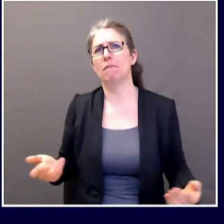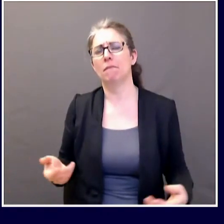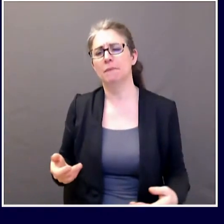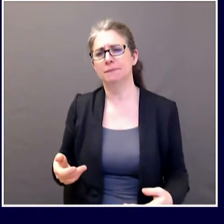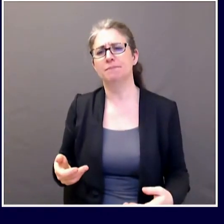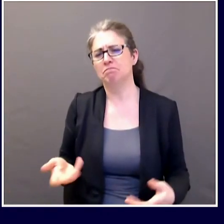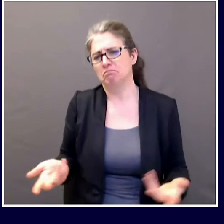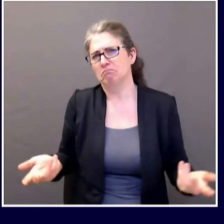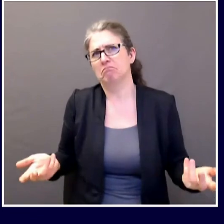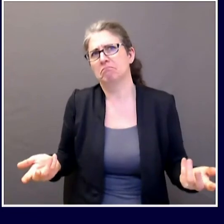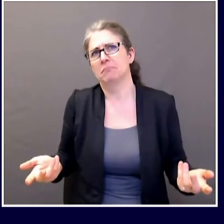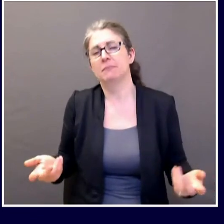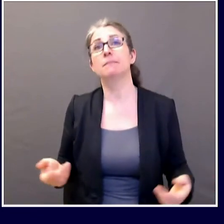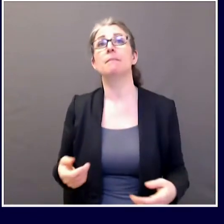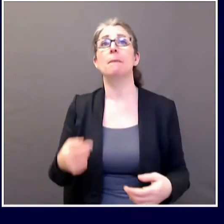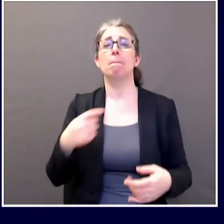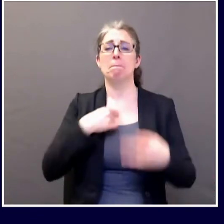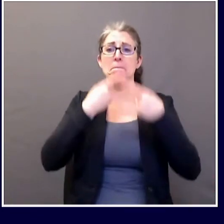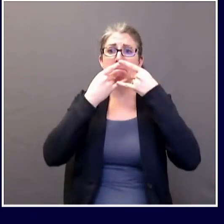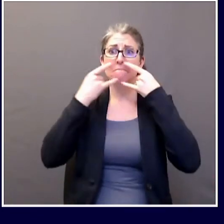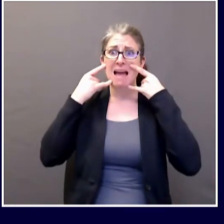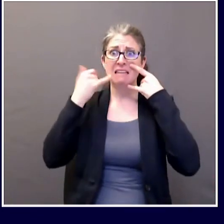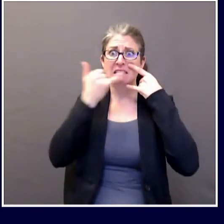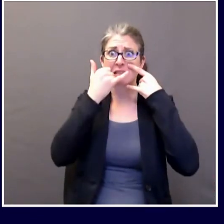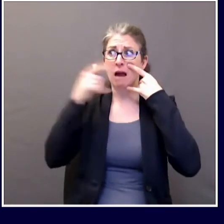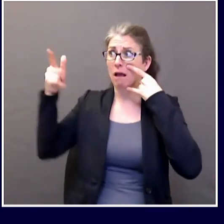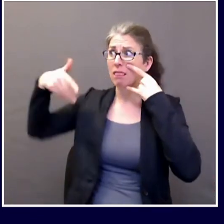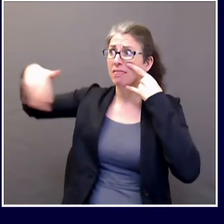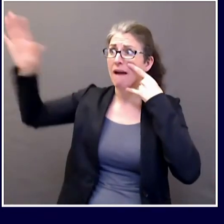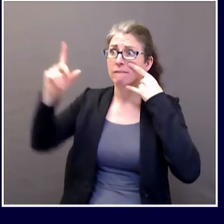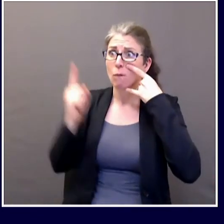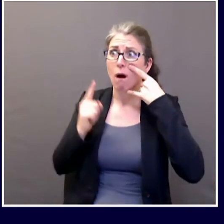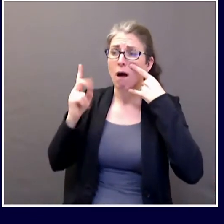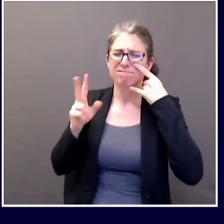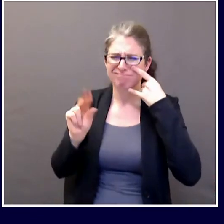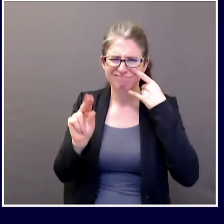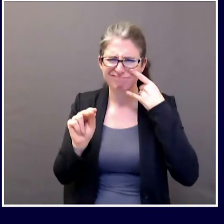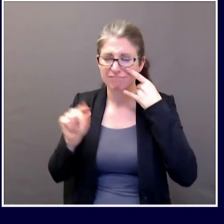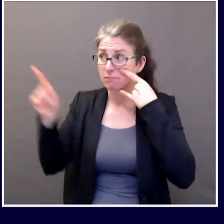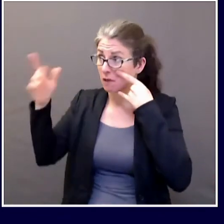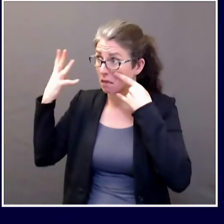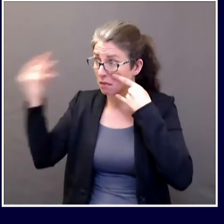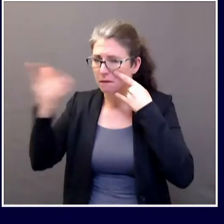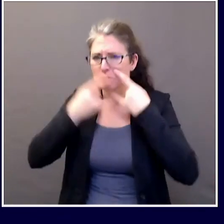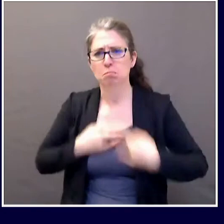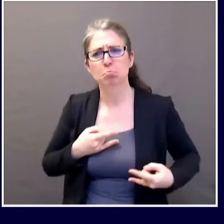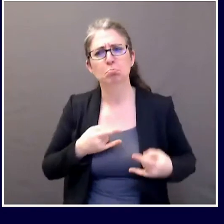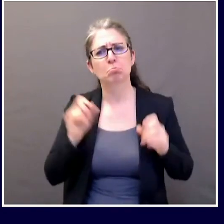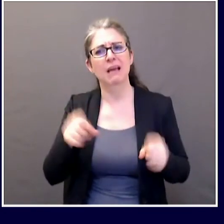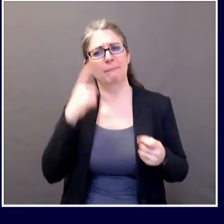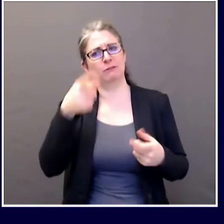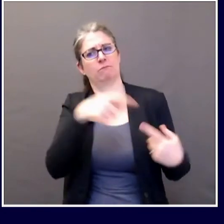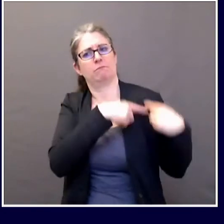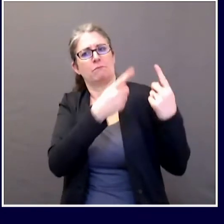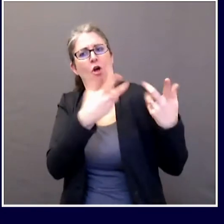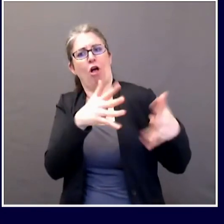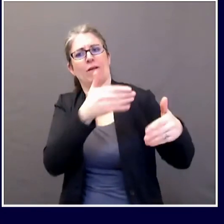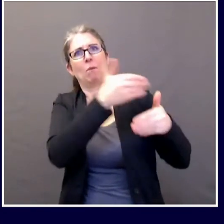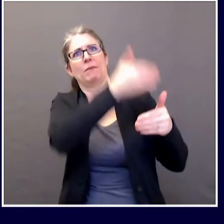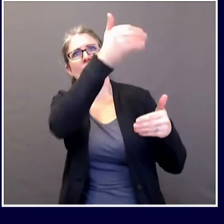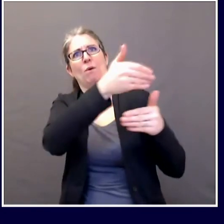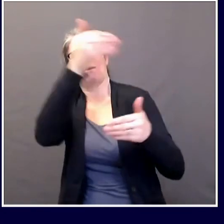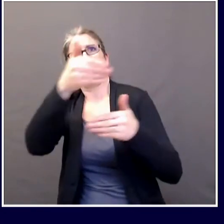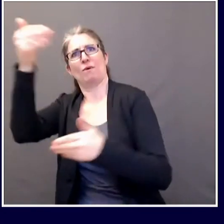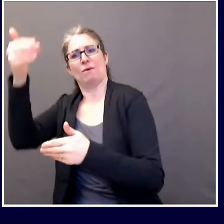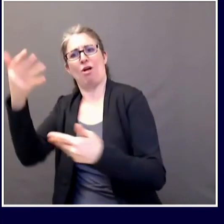person had COVID or something of that nature. But masking after the person leaves, provided there's been ample ventilation, is not